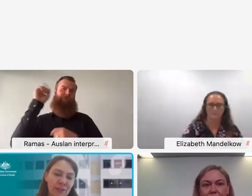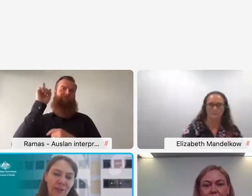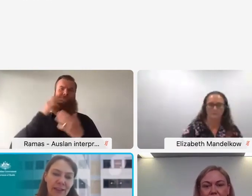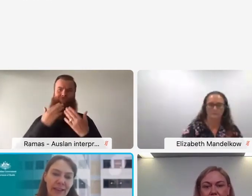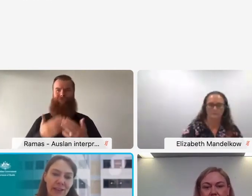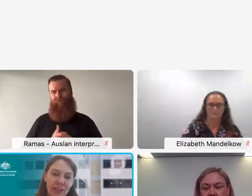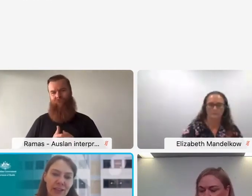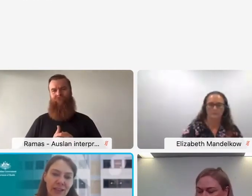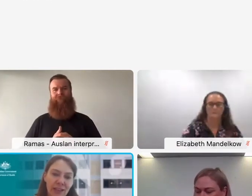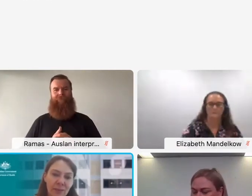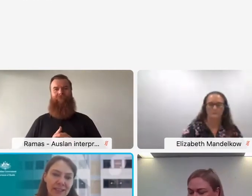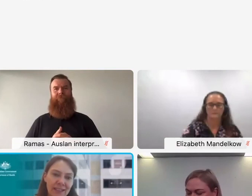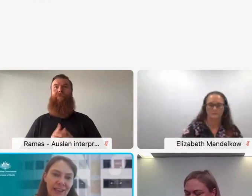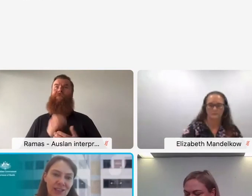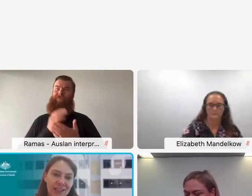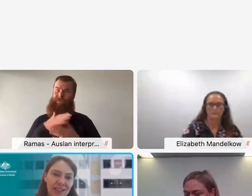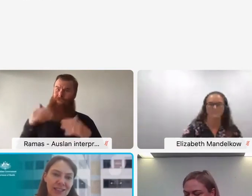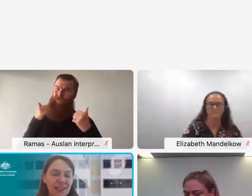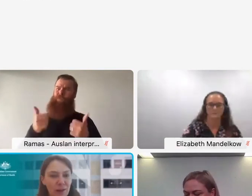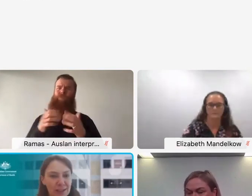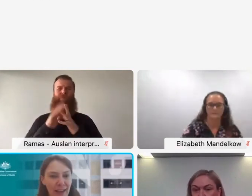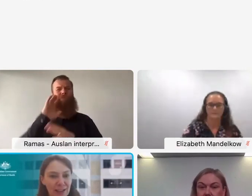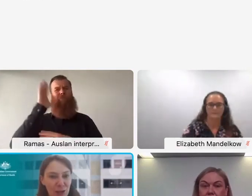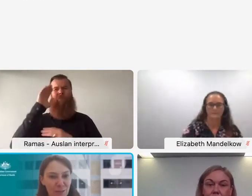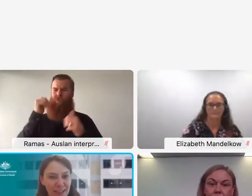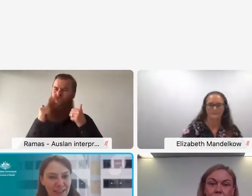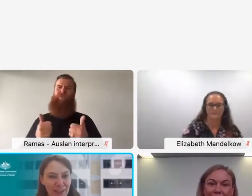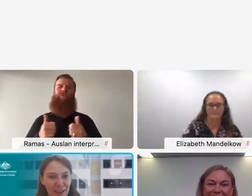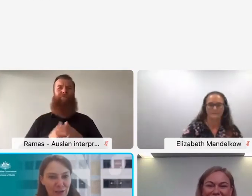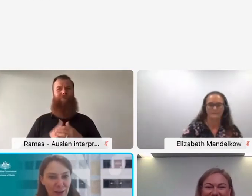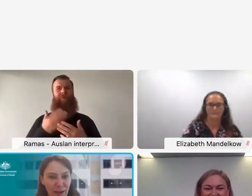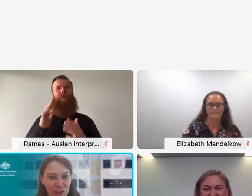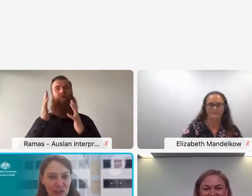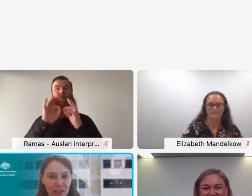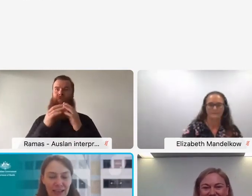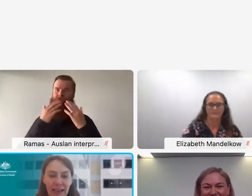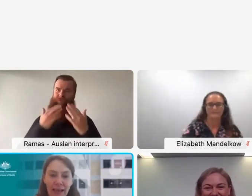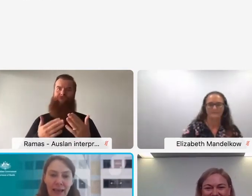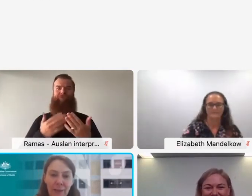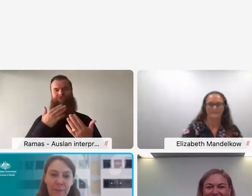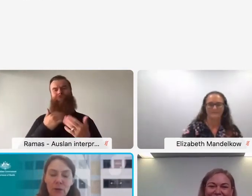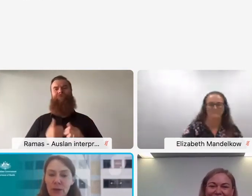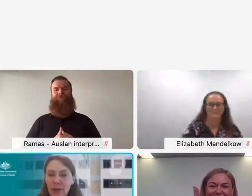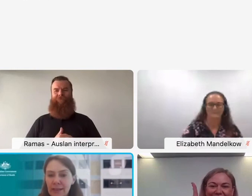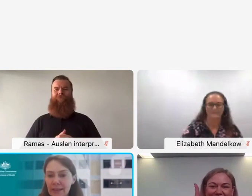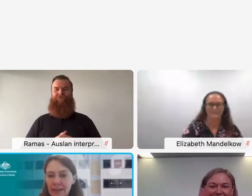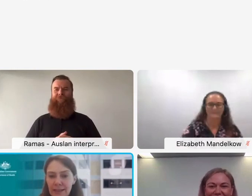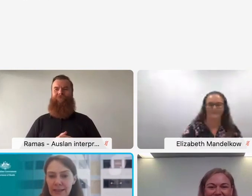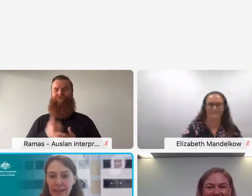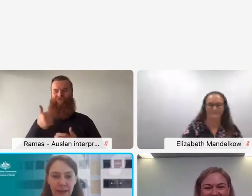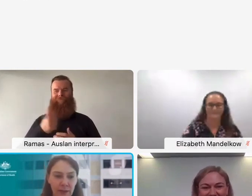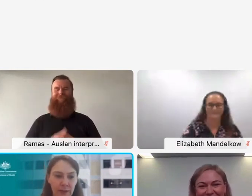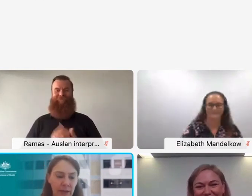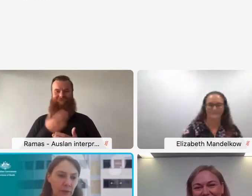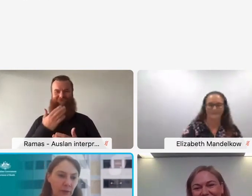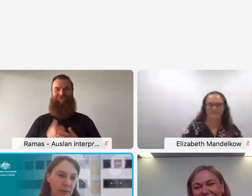offered some very engaging presentations, and to our Auslan interpreter, thank you very much. Also, I'd like to thank the team